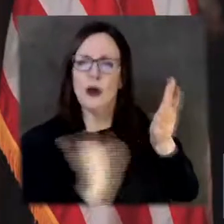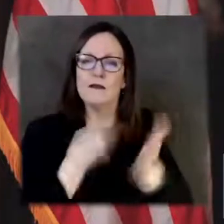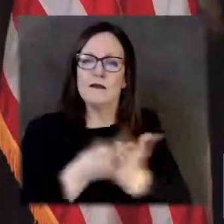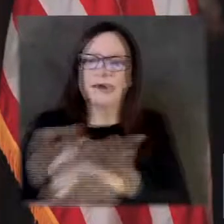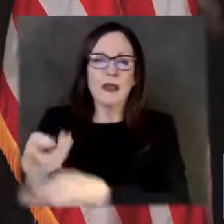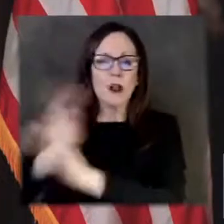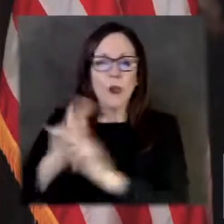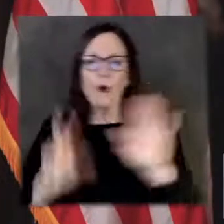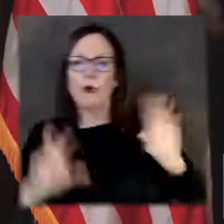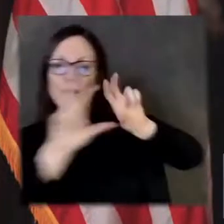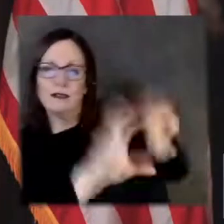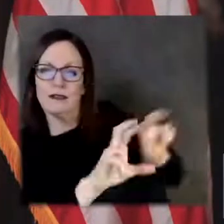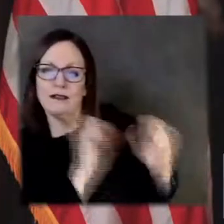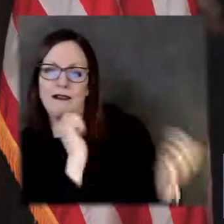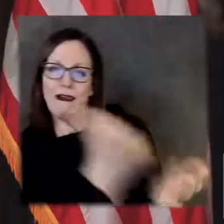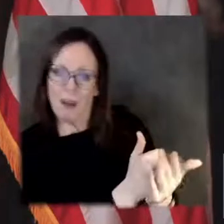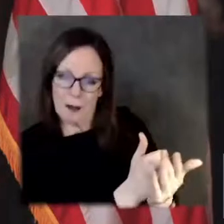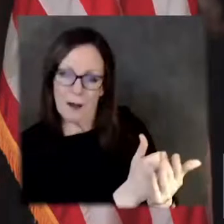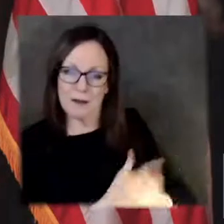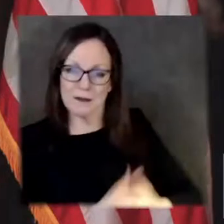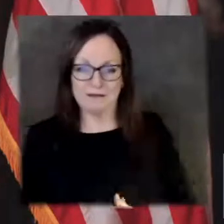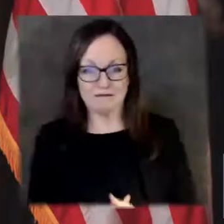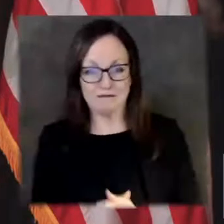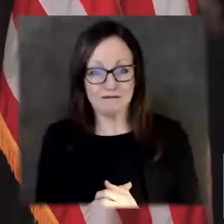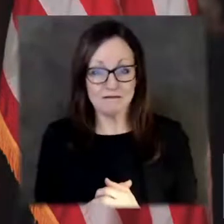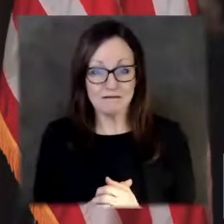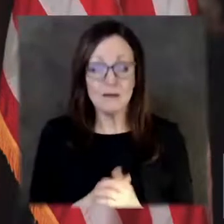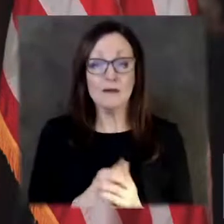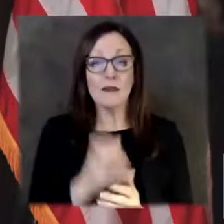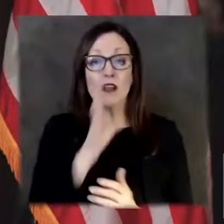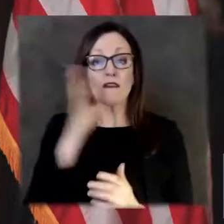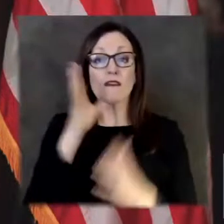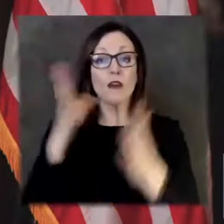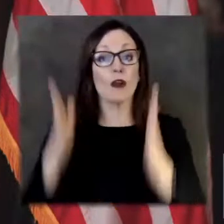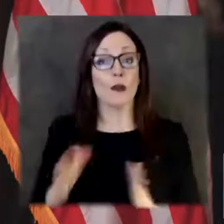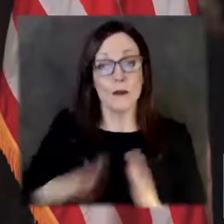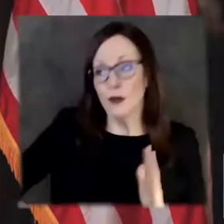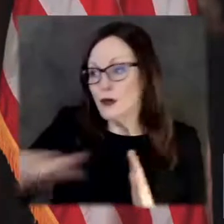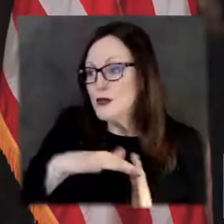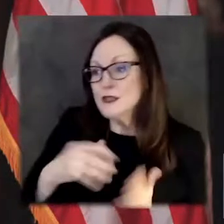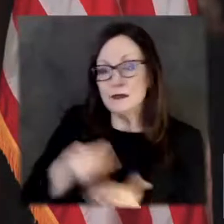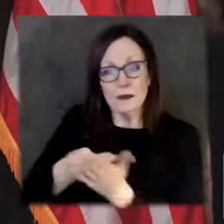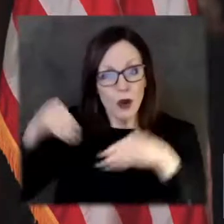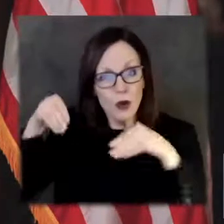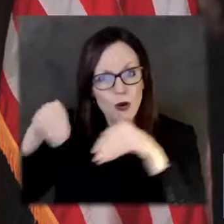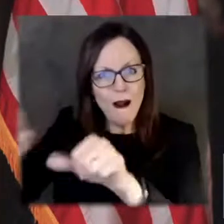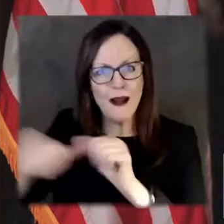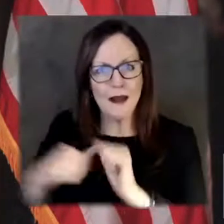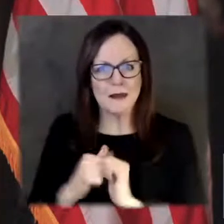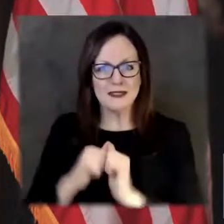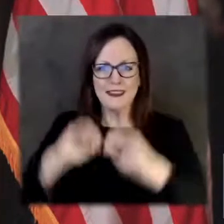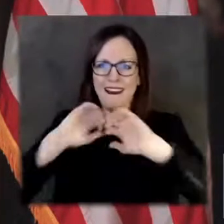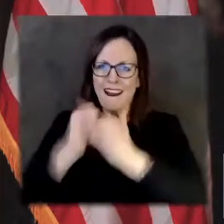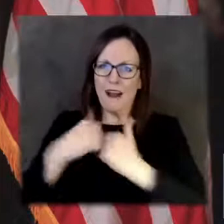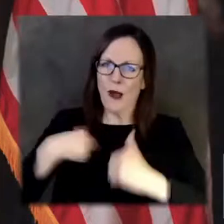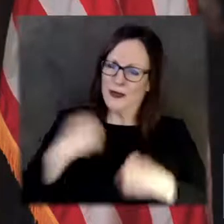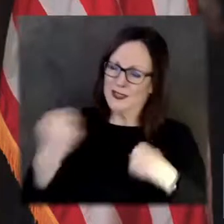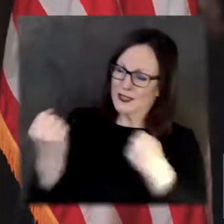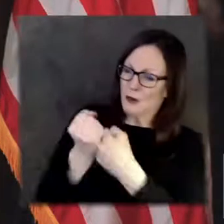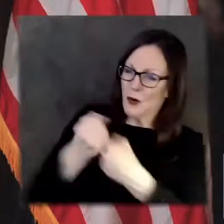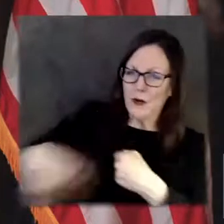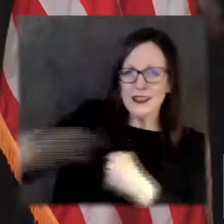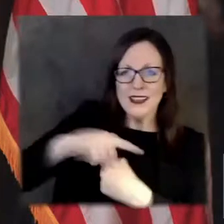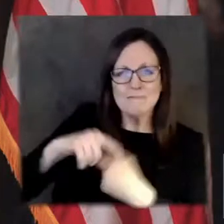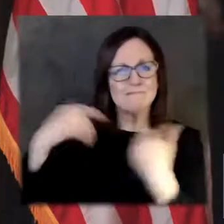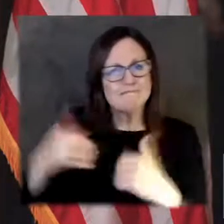so that our small and family farms can lead the way on transitioning to more sustainable best practices in